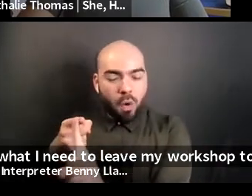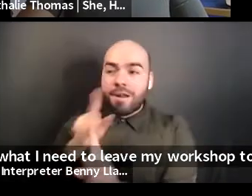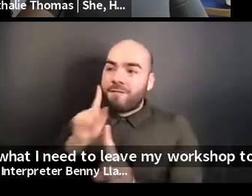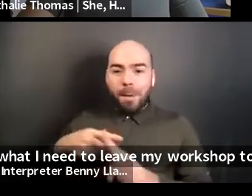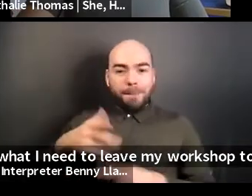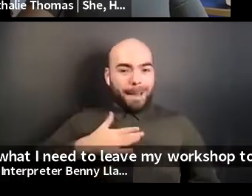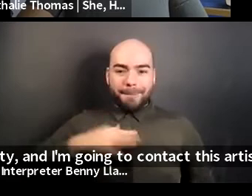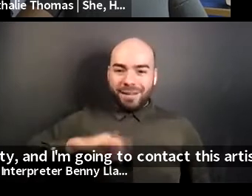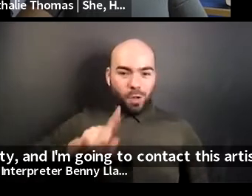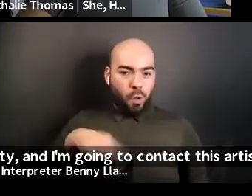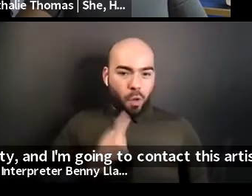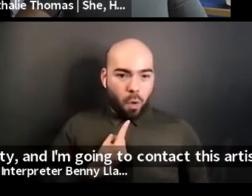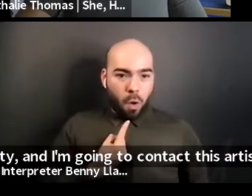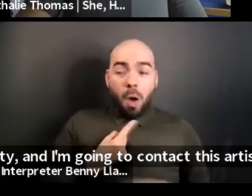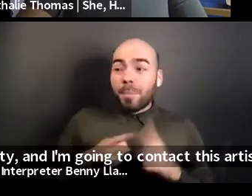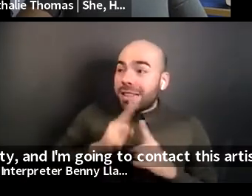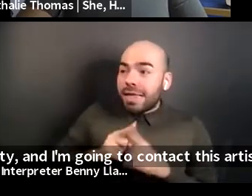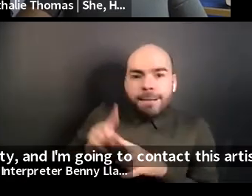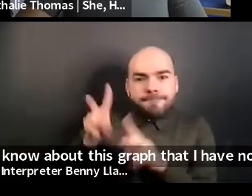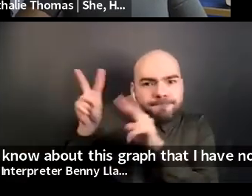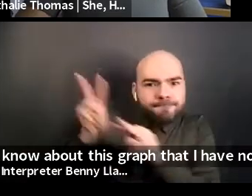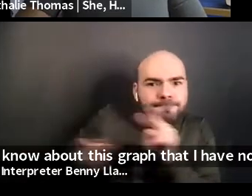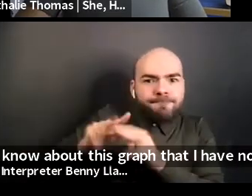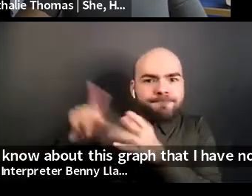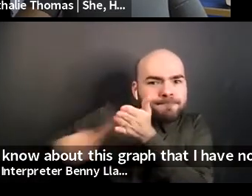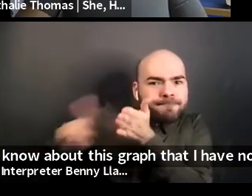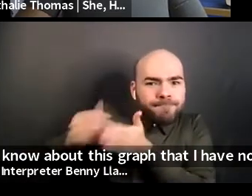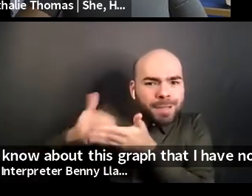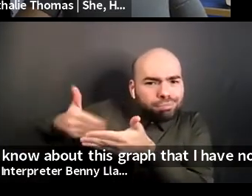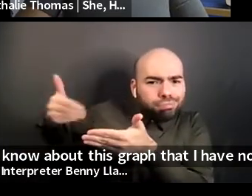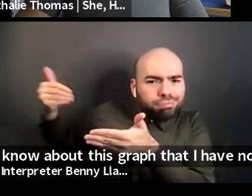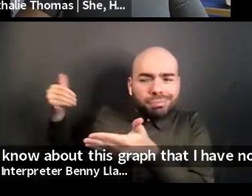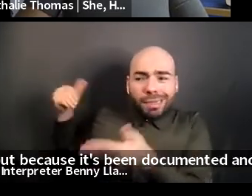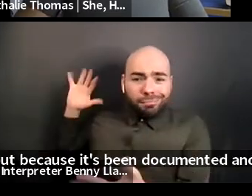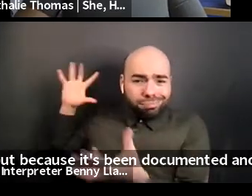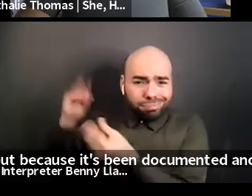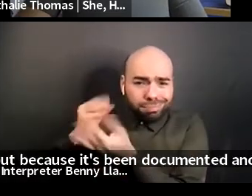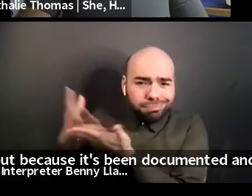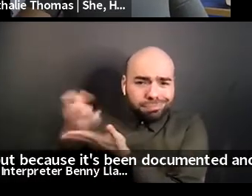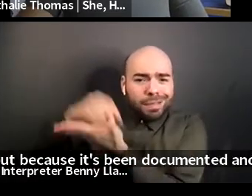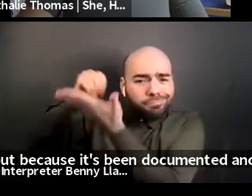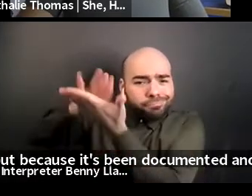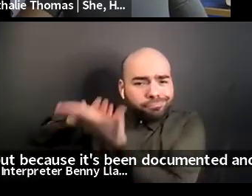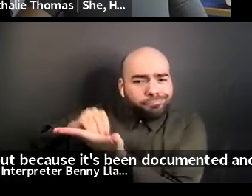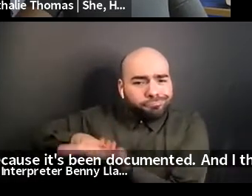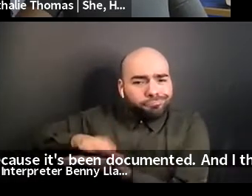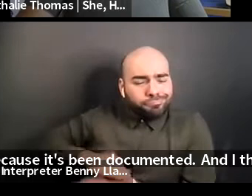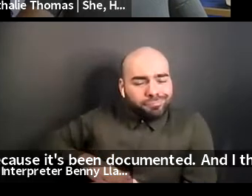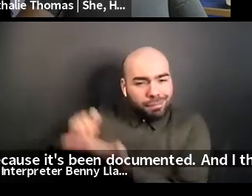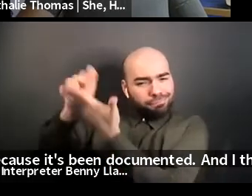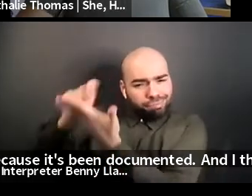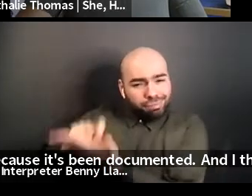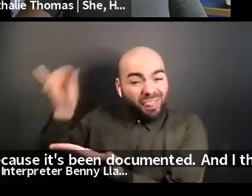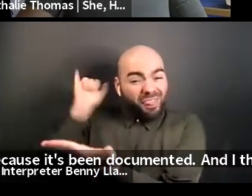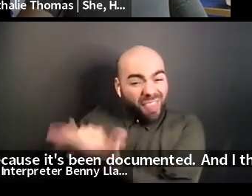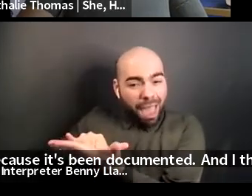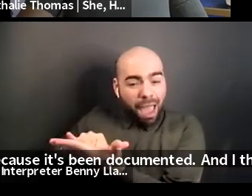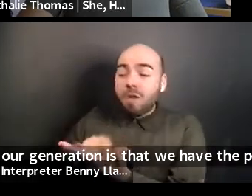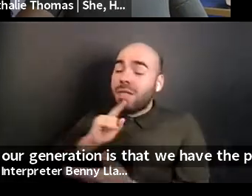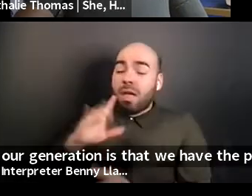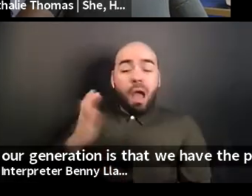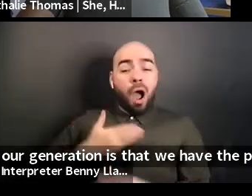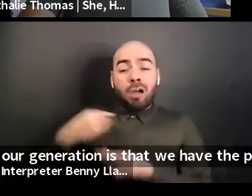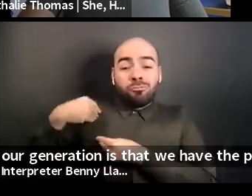this craft that I have no idea about because it's been documented. And I think the power of our generation is that we have the power of all of us right now